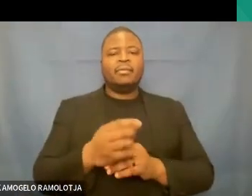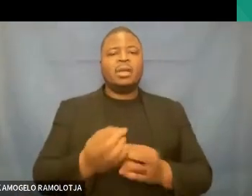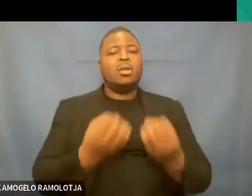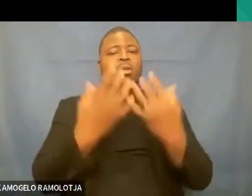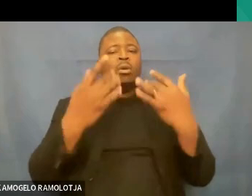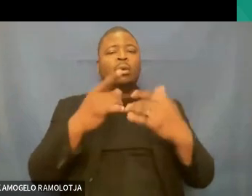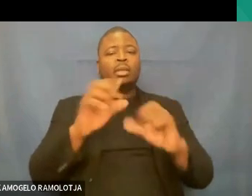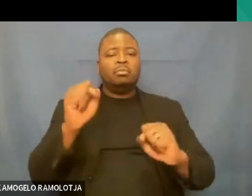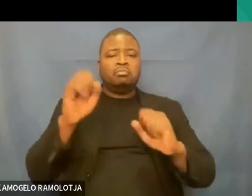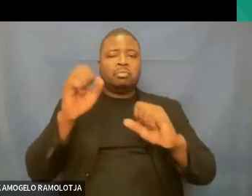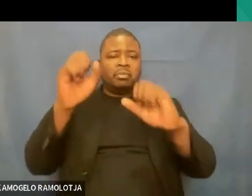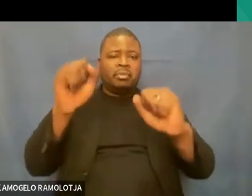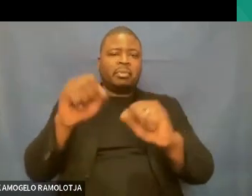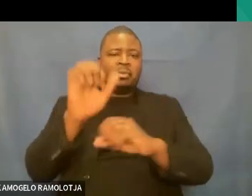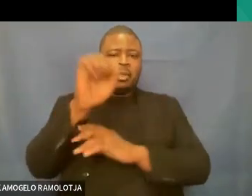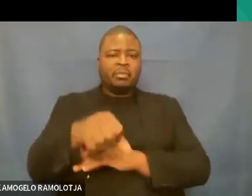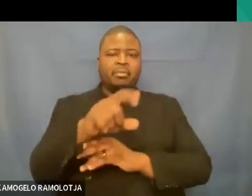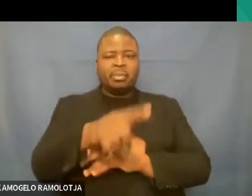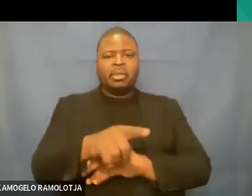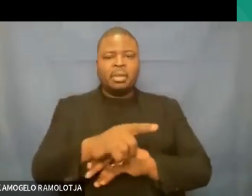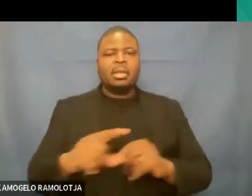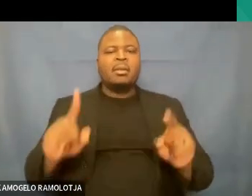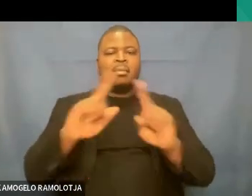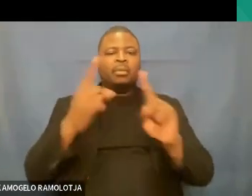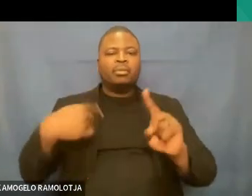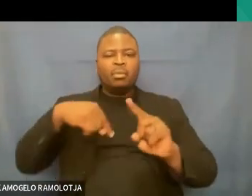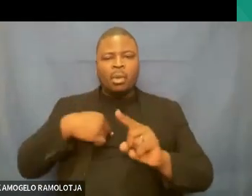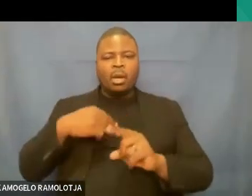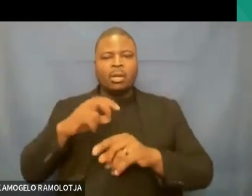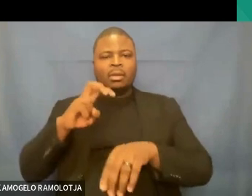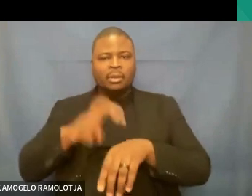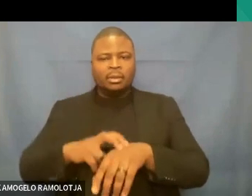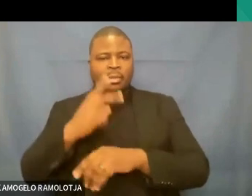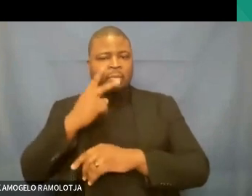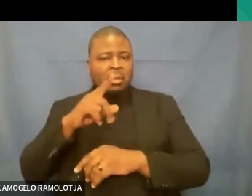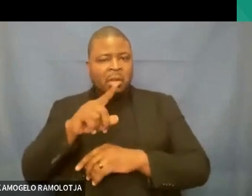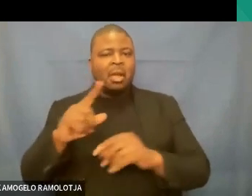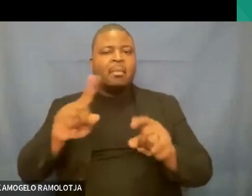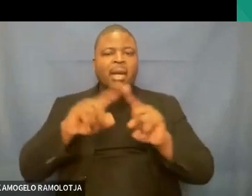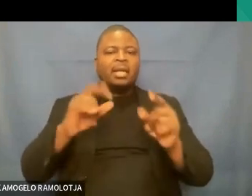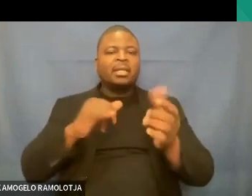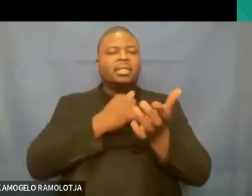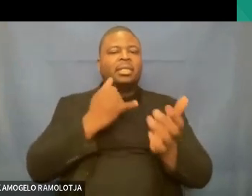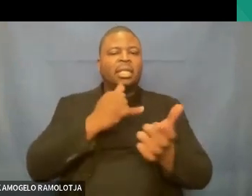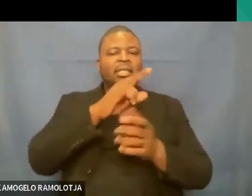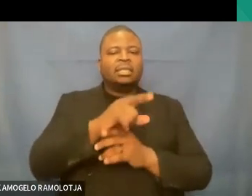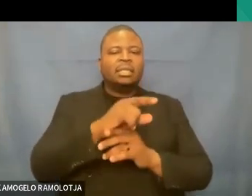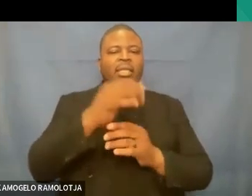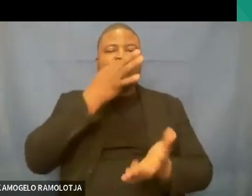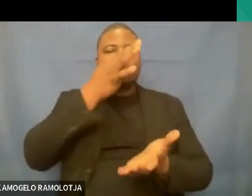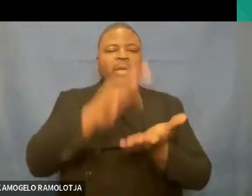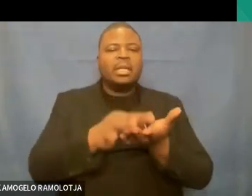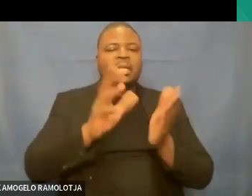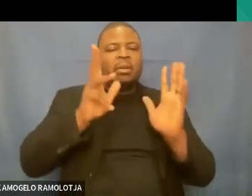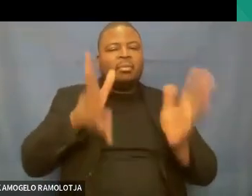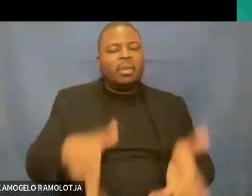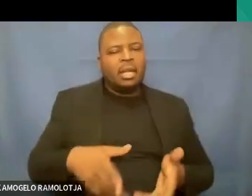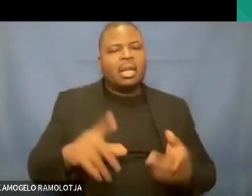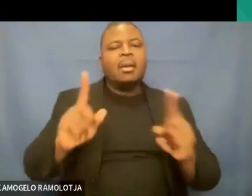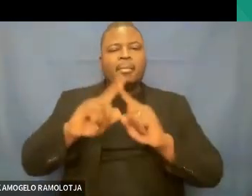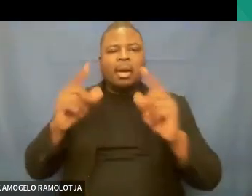hold systems accountable for young key populations. So these are not just recommendations, they are calls to action.